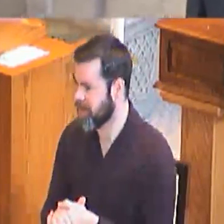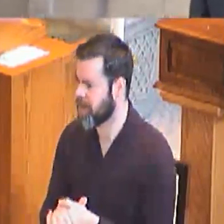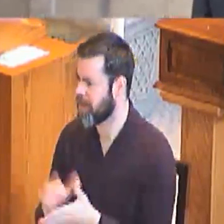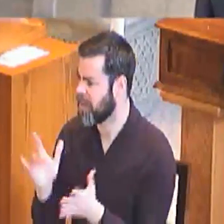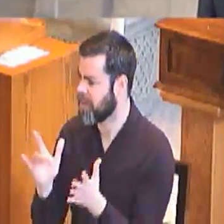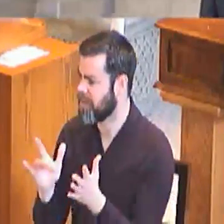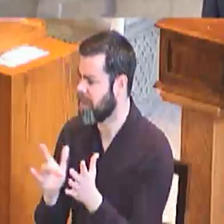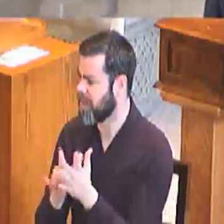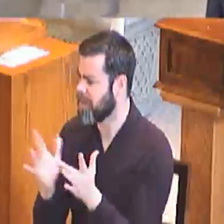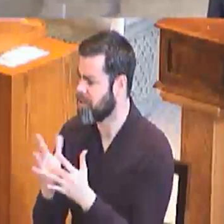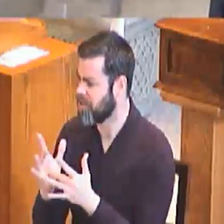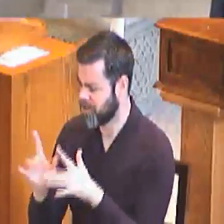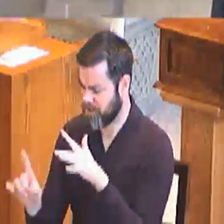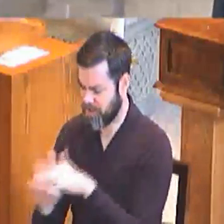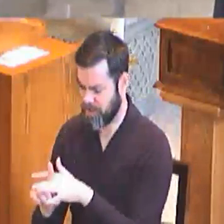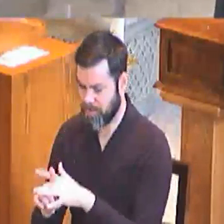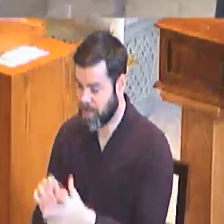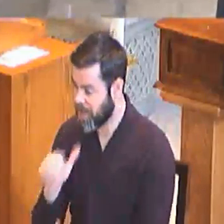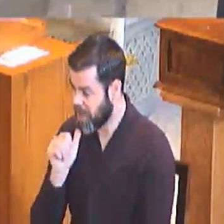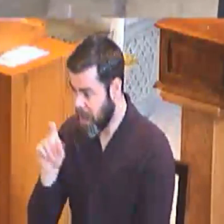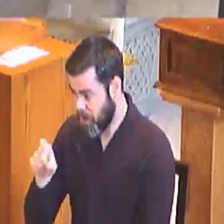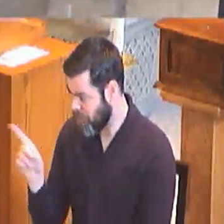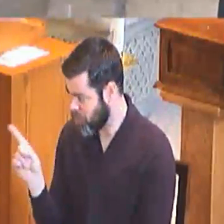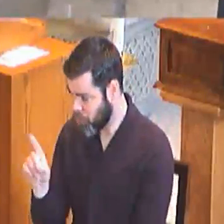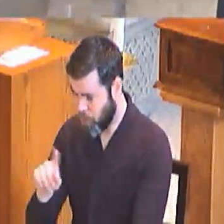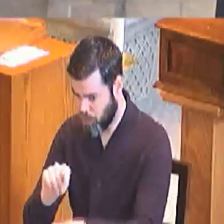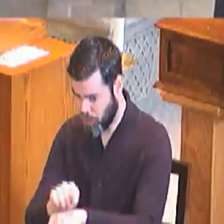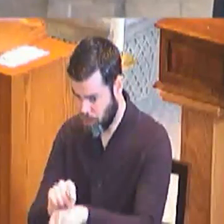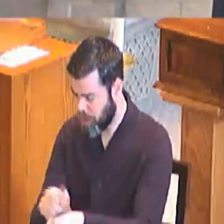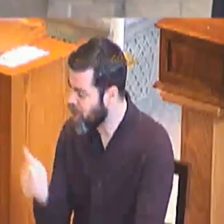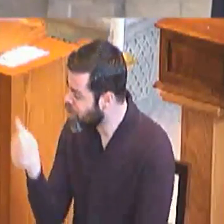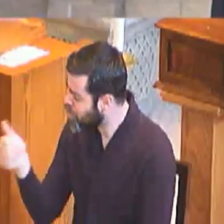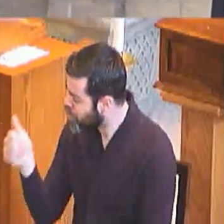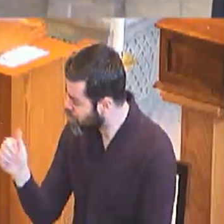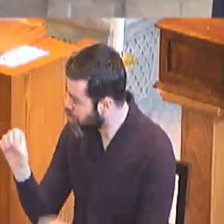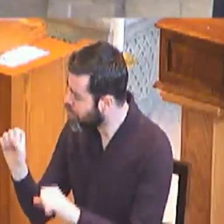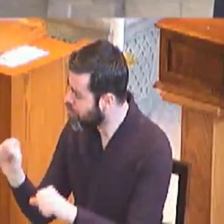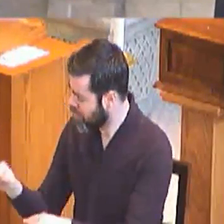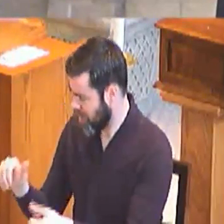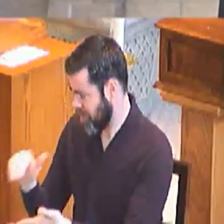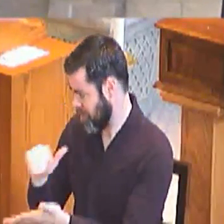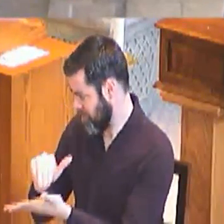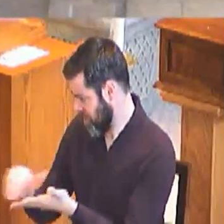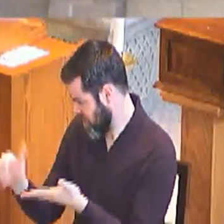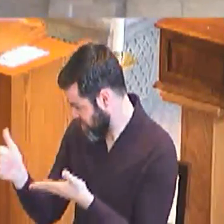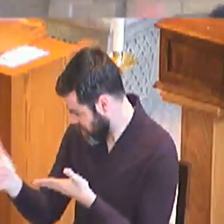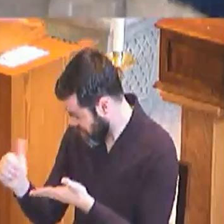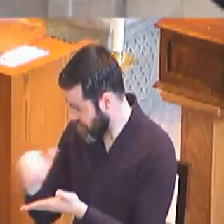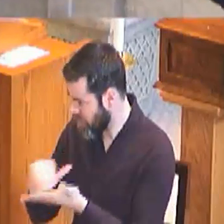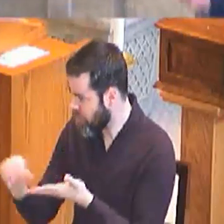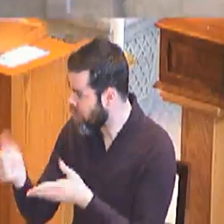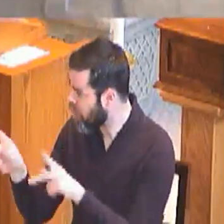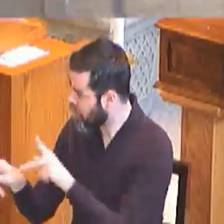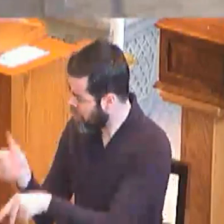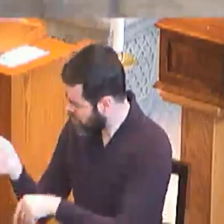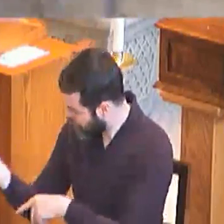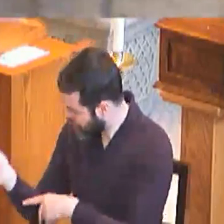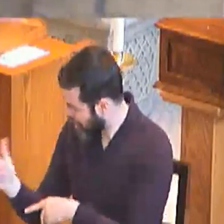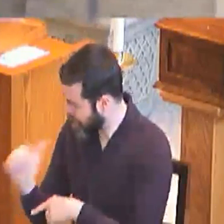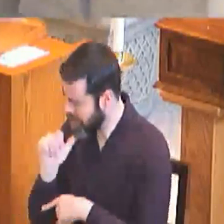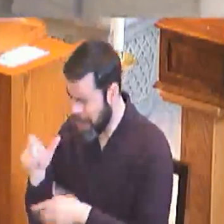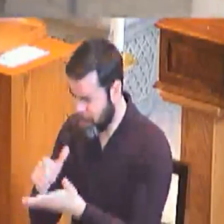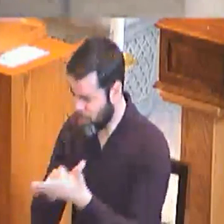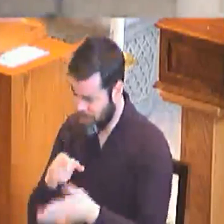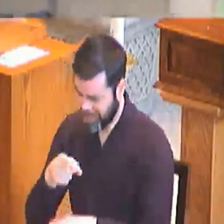there. You can do your own forgiveness work. So Jesus was very